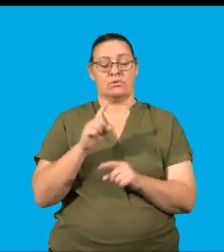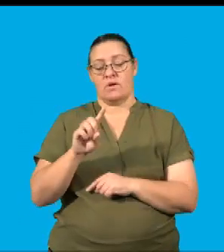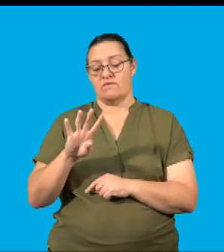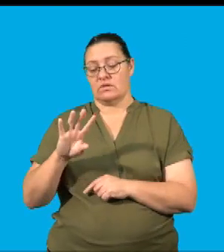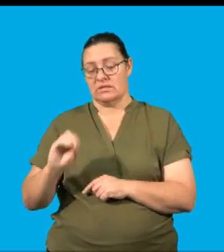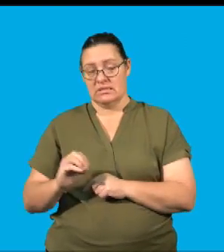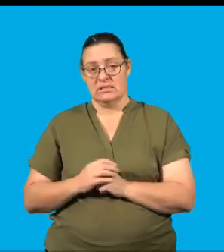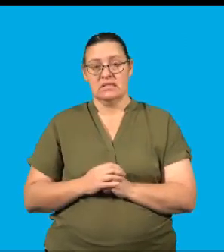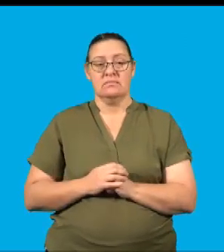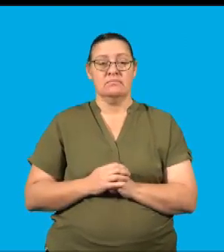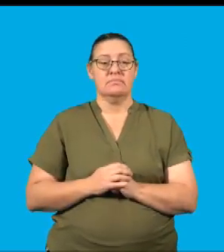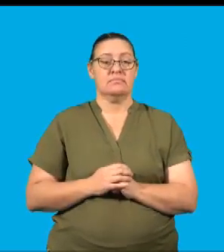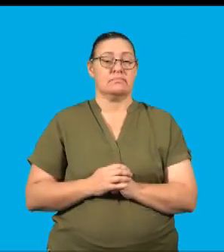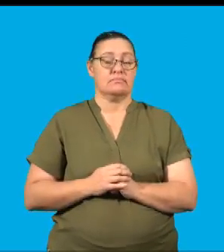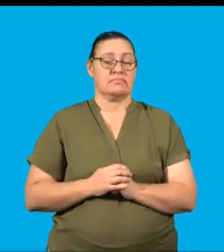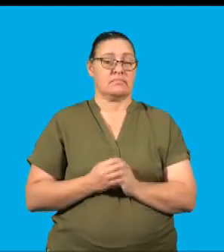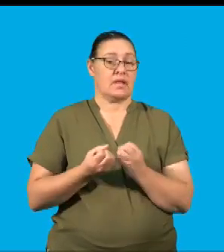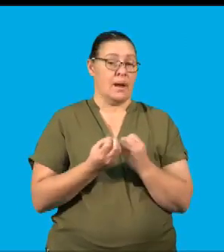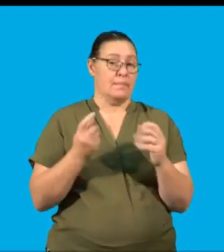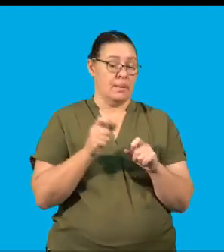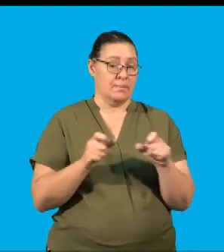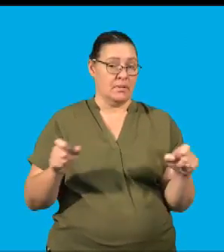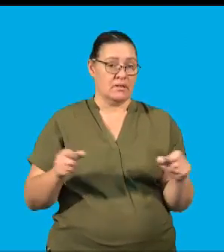by 140 people.